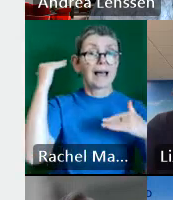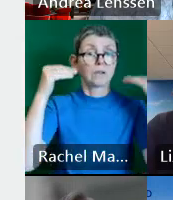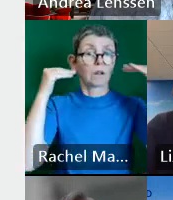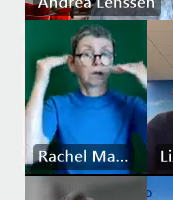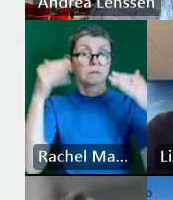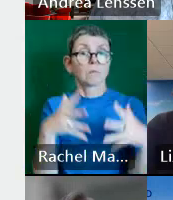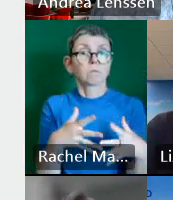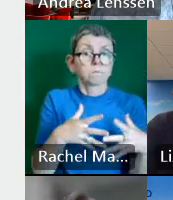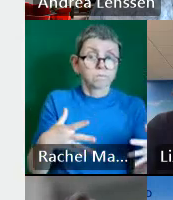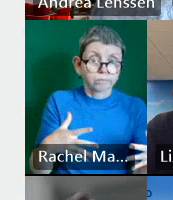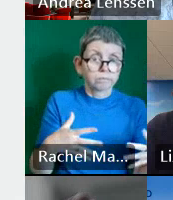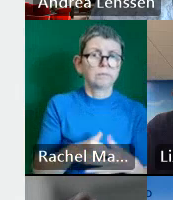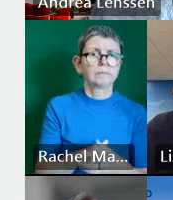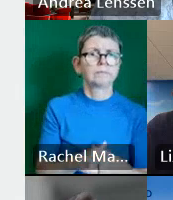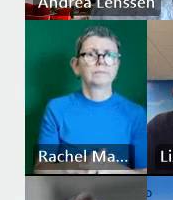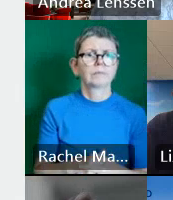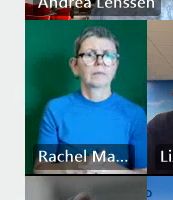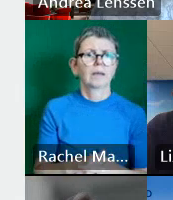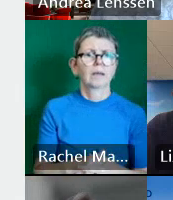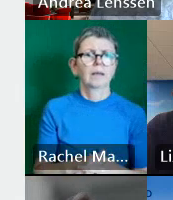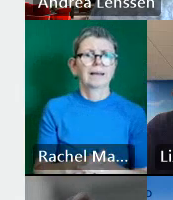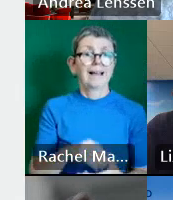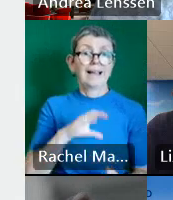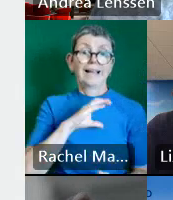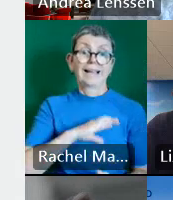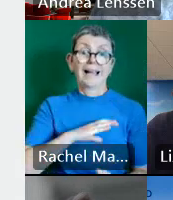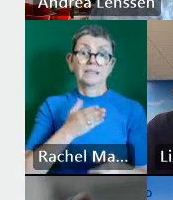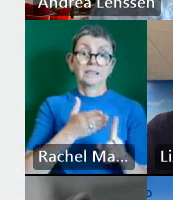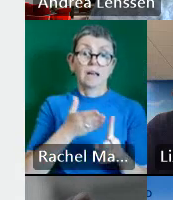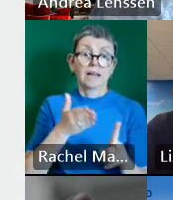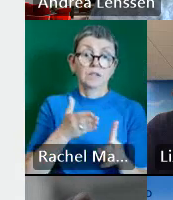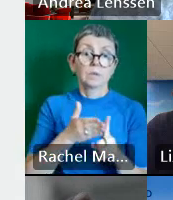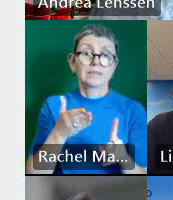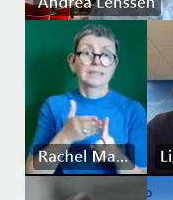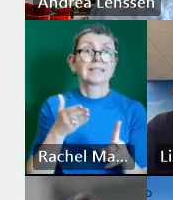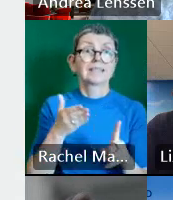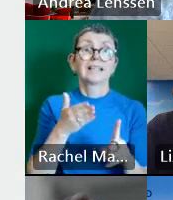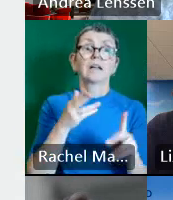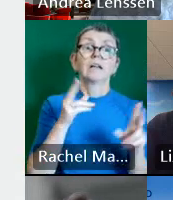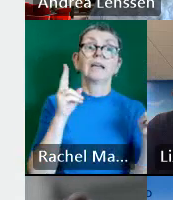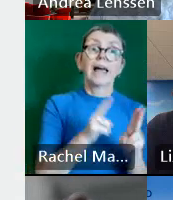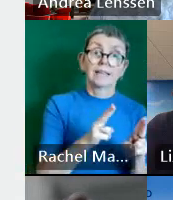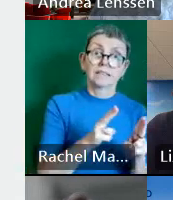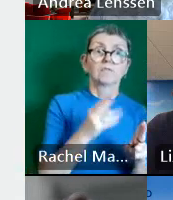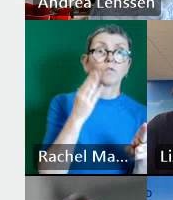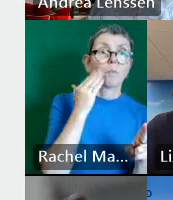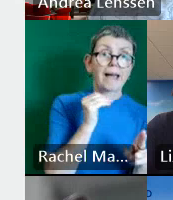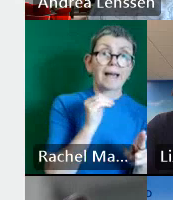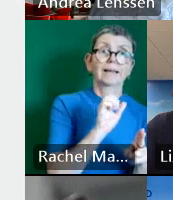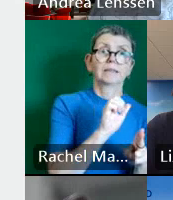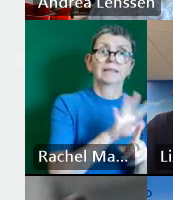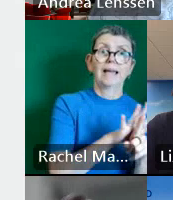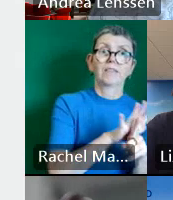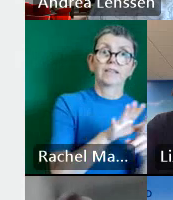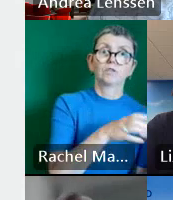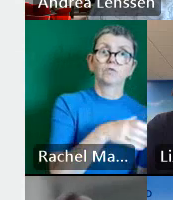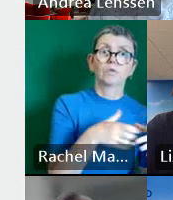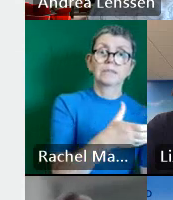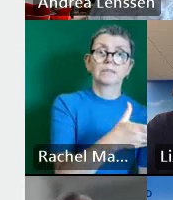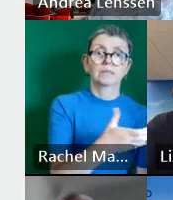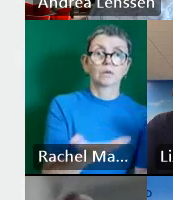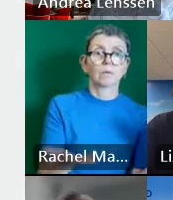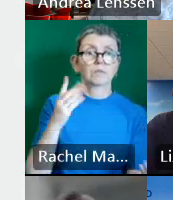2017, cancer diagnosis decreased for all groups except for Black and other ethnic groups. In England, Black, African, and